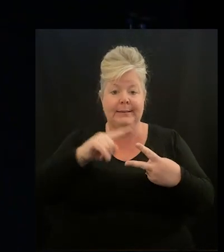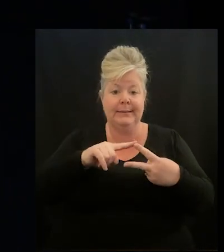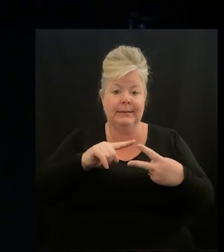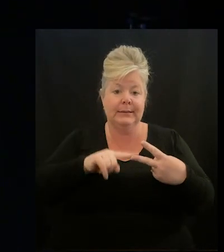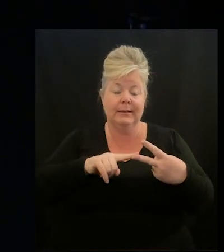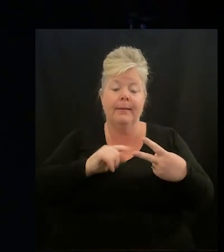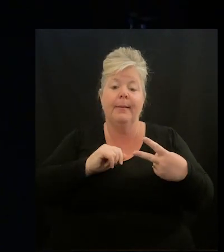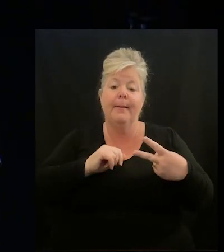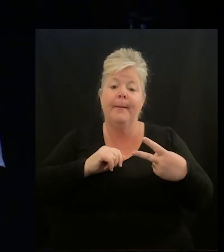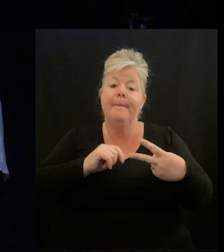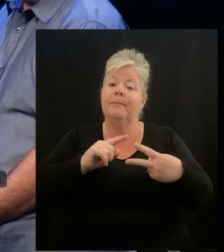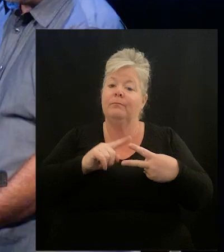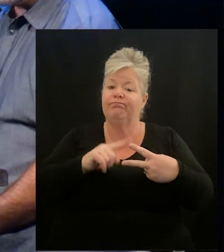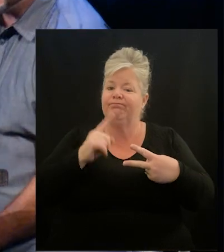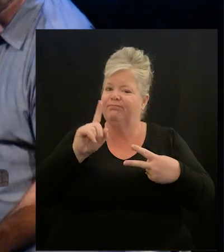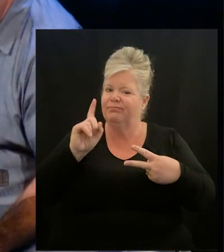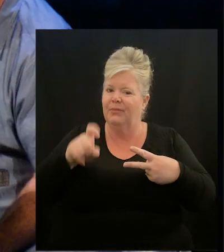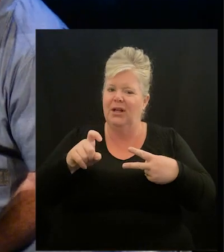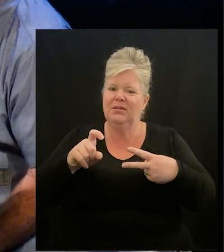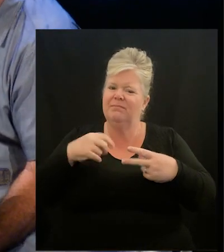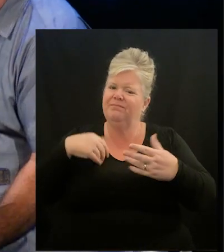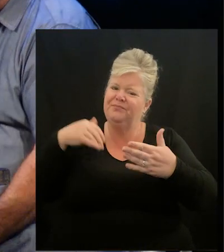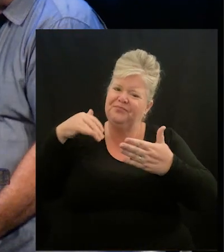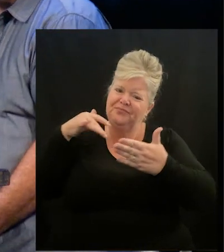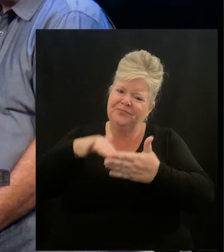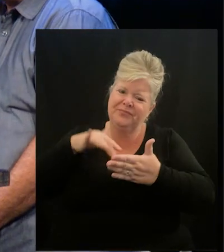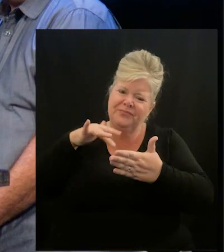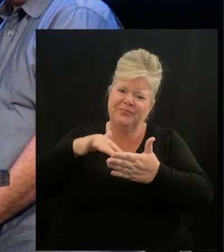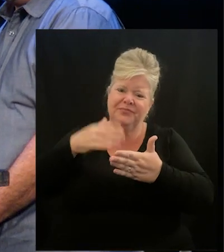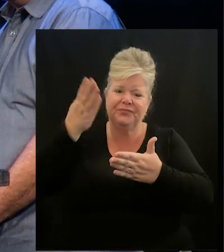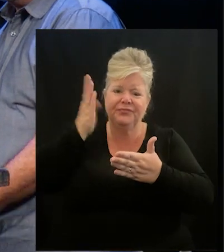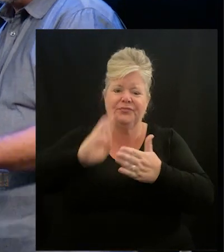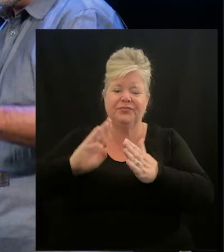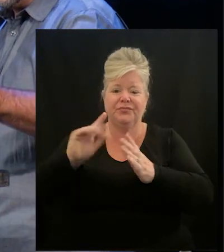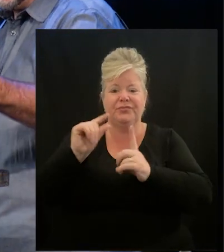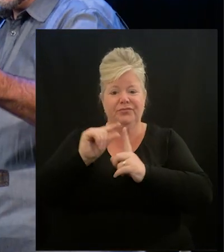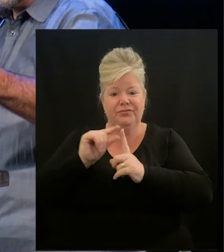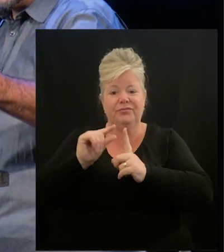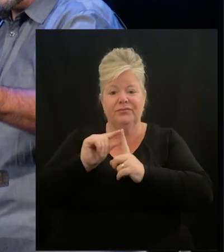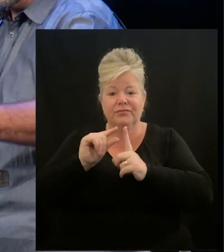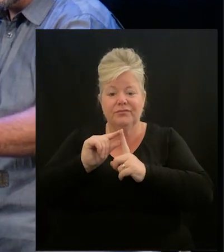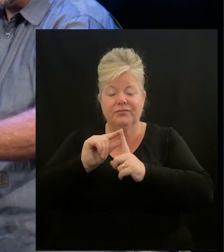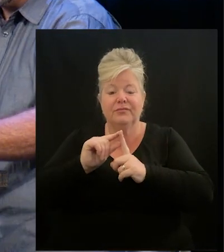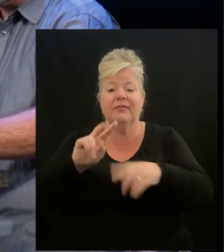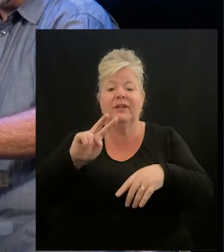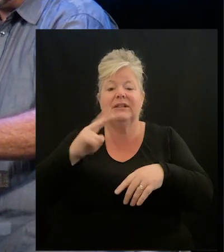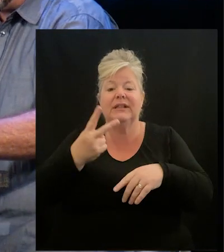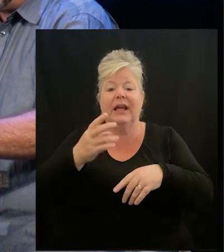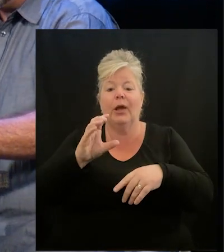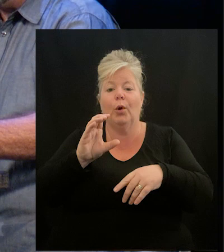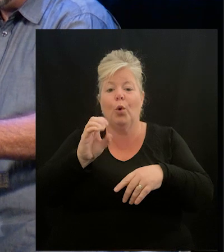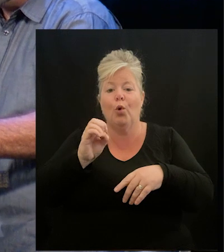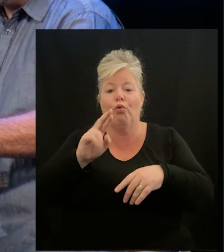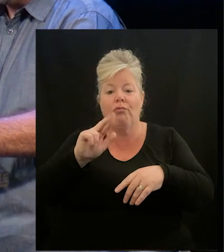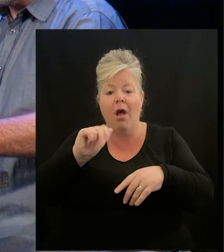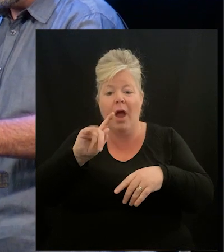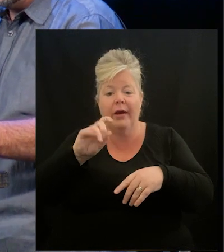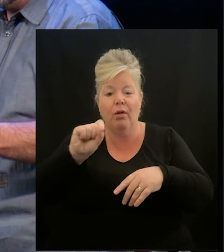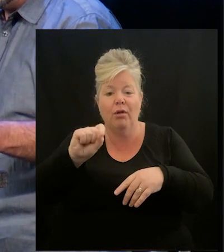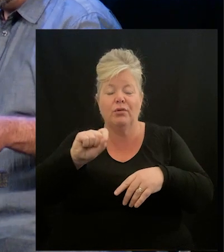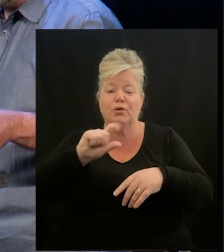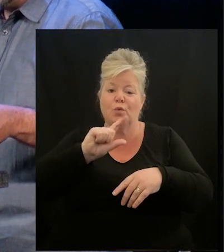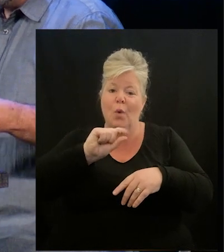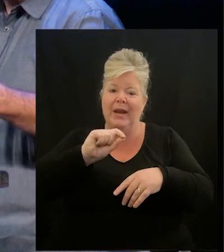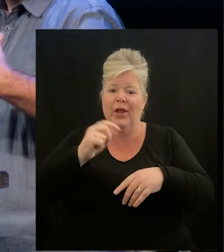his solution was to lean into the word of God. 2 Chronicles 20, verse 13, all the men of